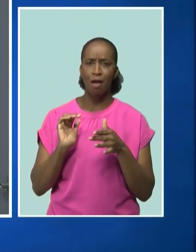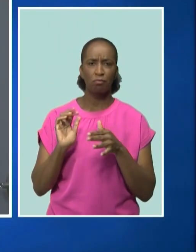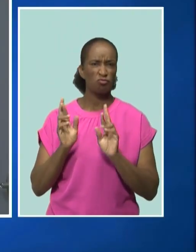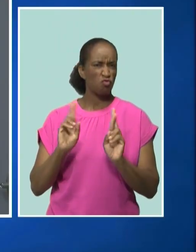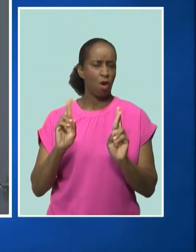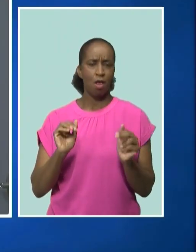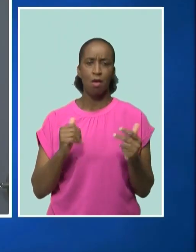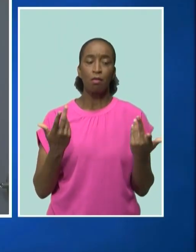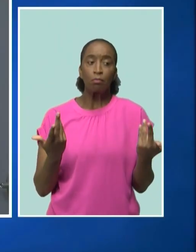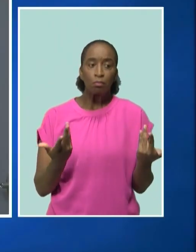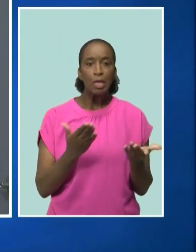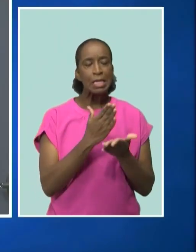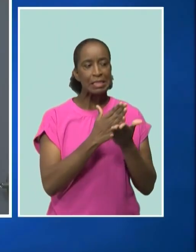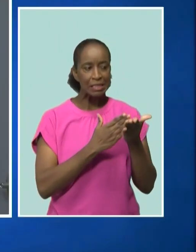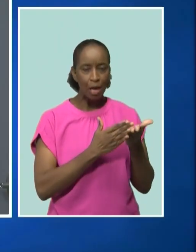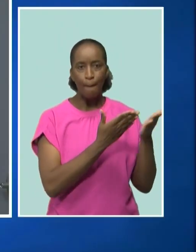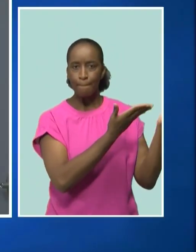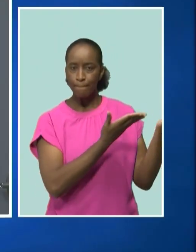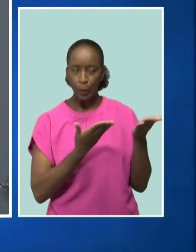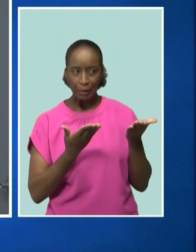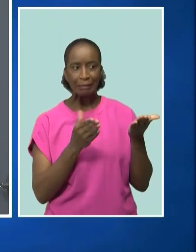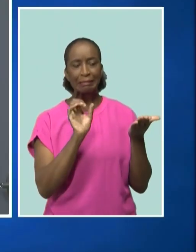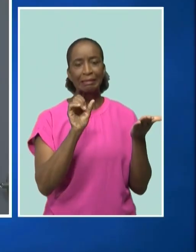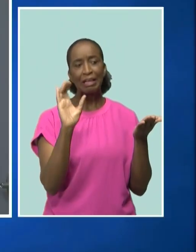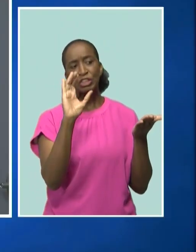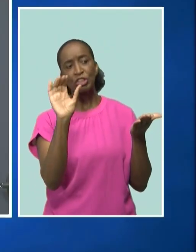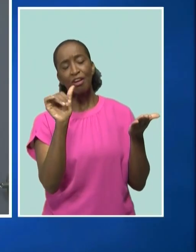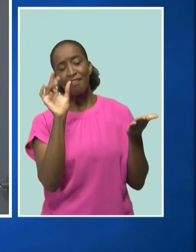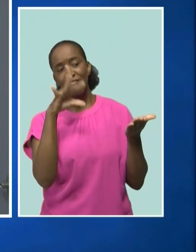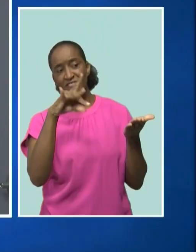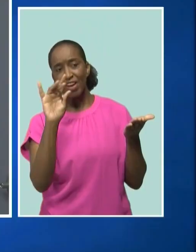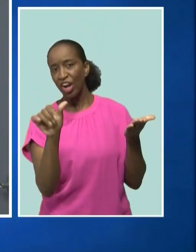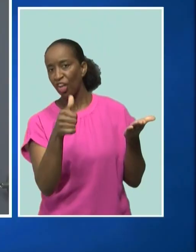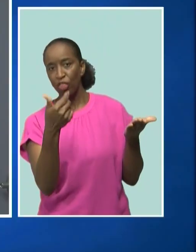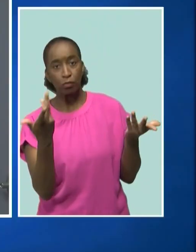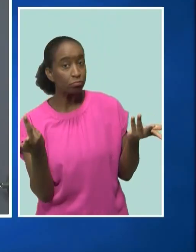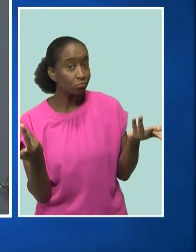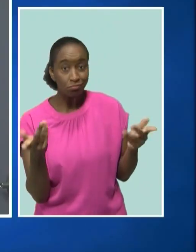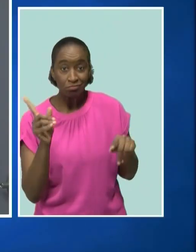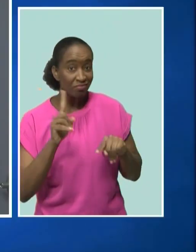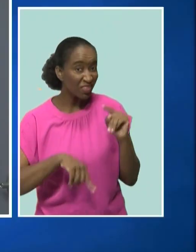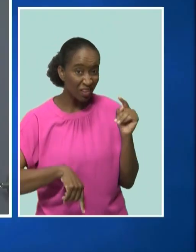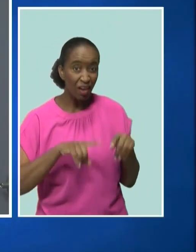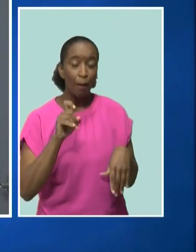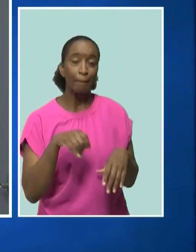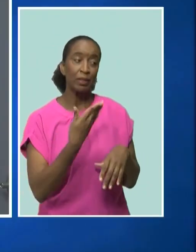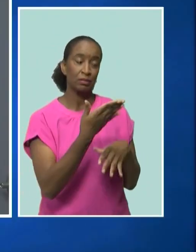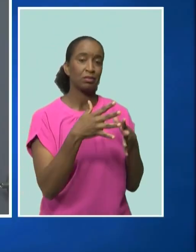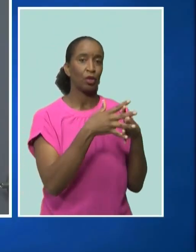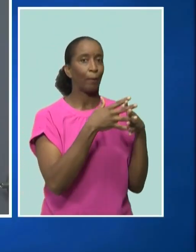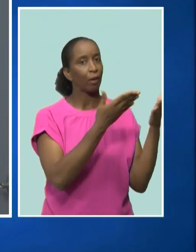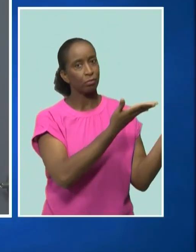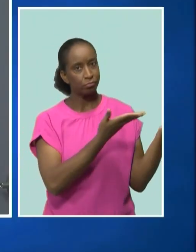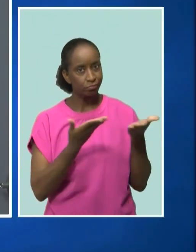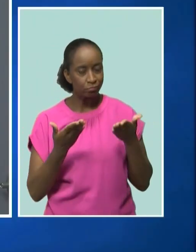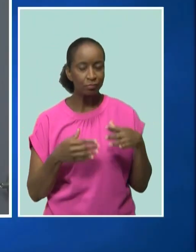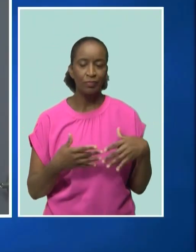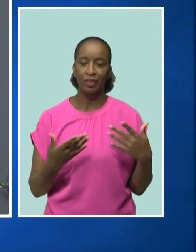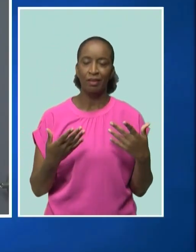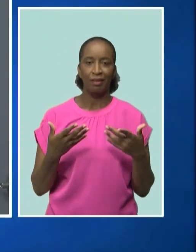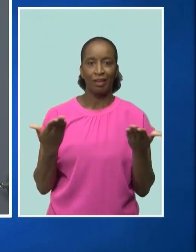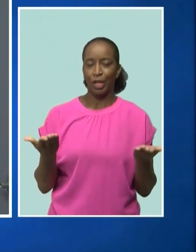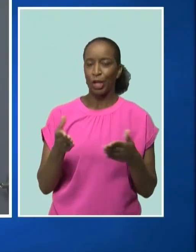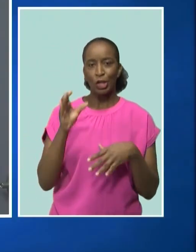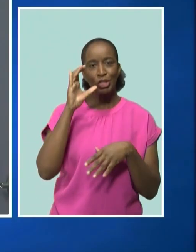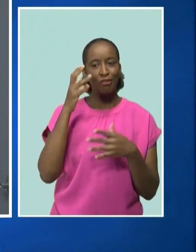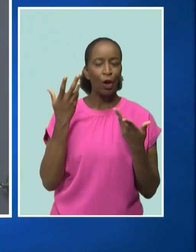of. So whether they're increased tariffs or not, you can't run out. We don't like to say, hey, we don't have this or this is not available. Chefette